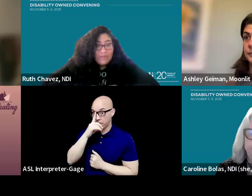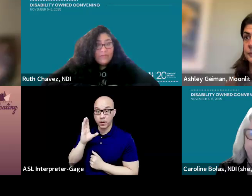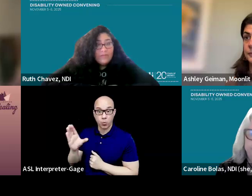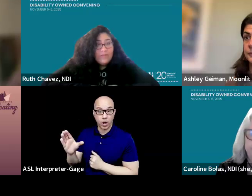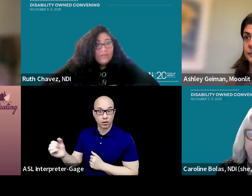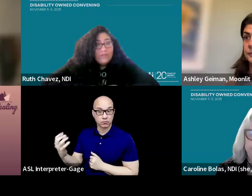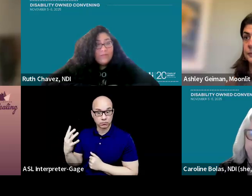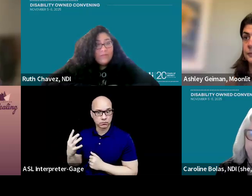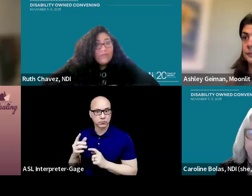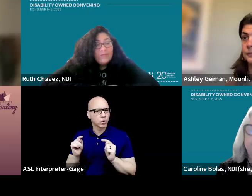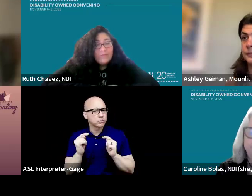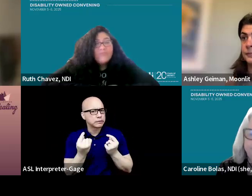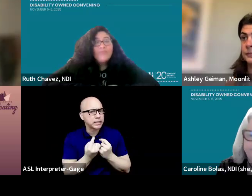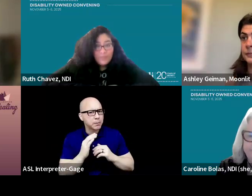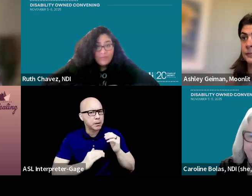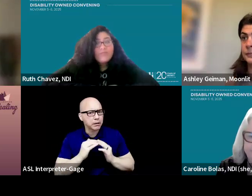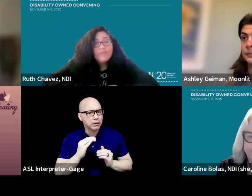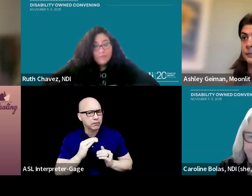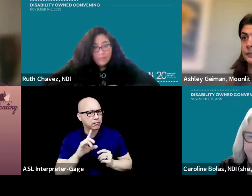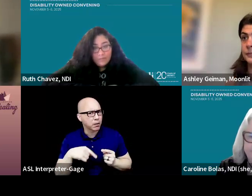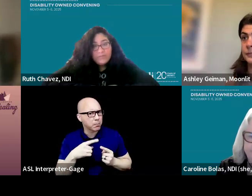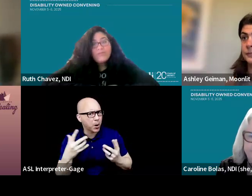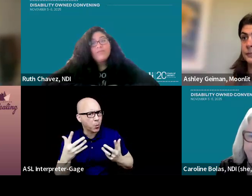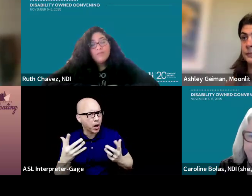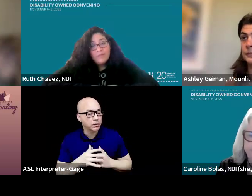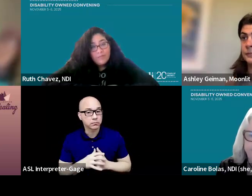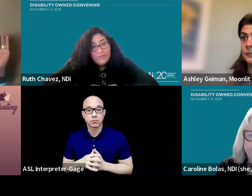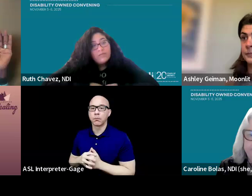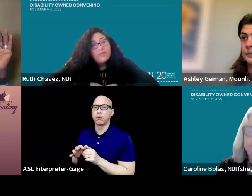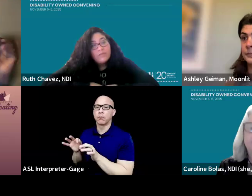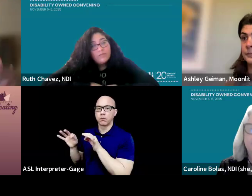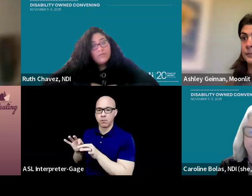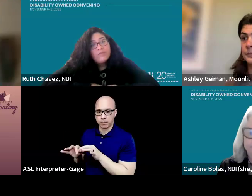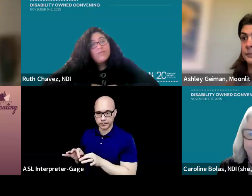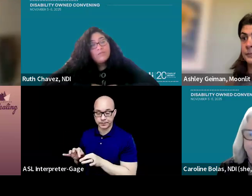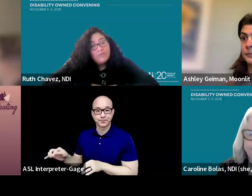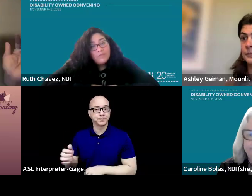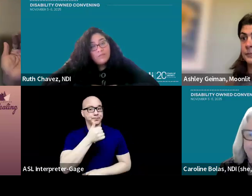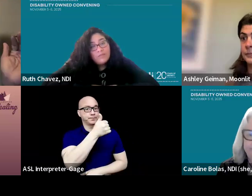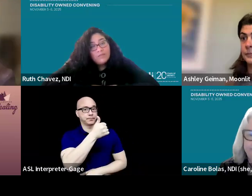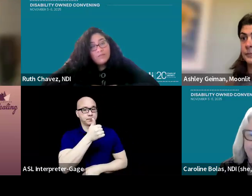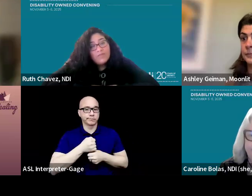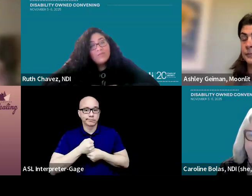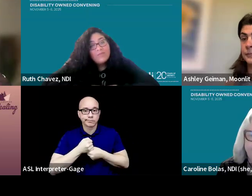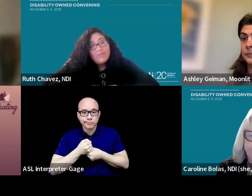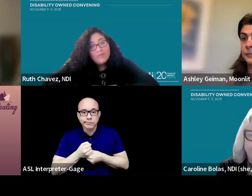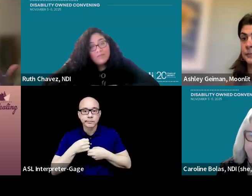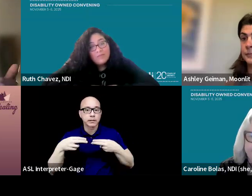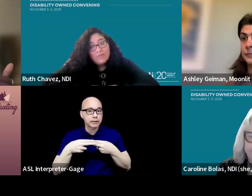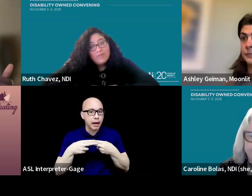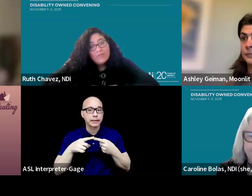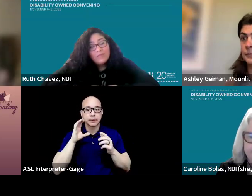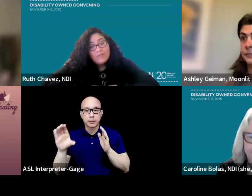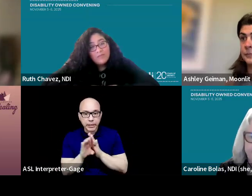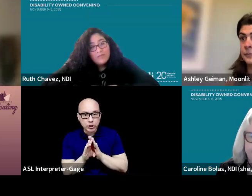team building around what? So you have to be specific to what it is. And it provides the slides, it provides pictures, it provides everything. And